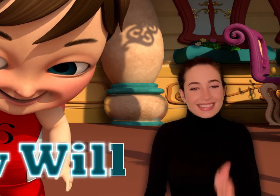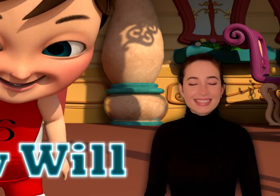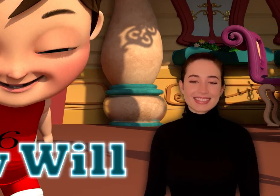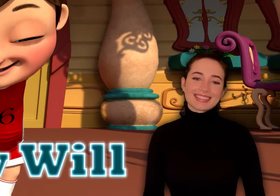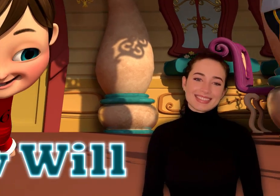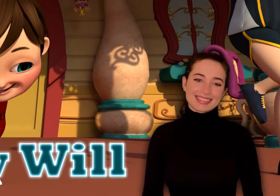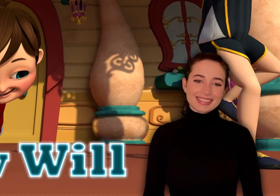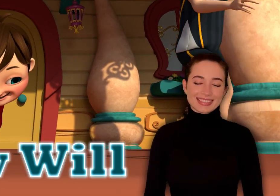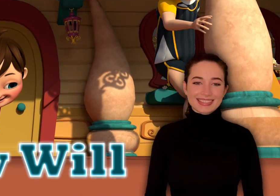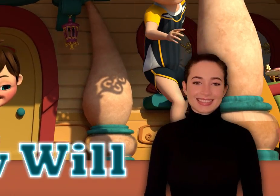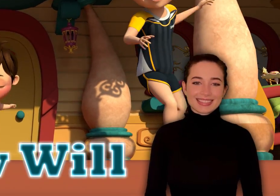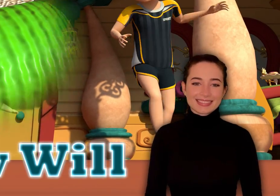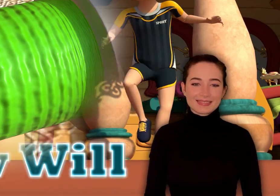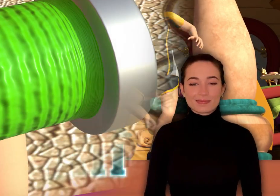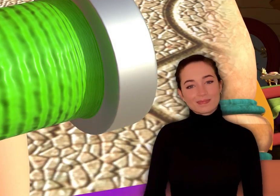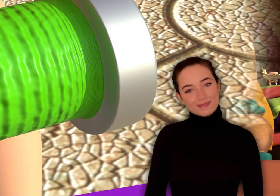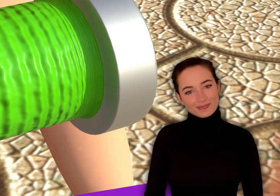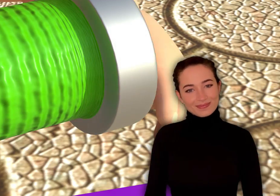tomorrow